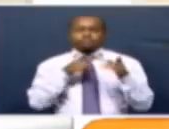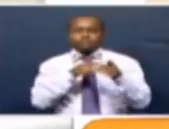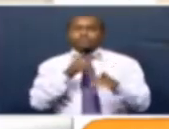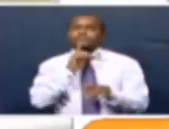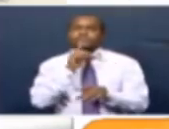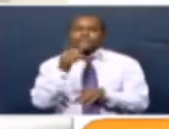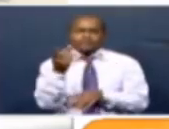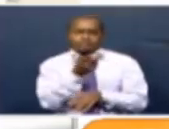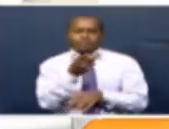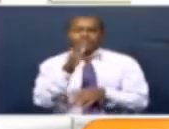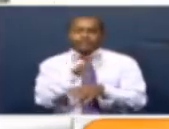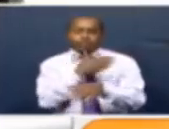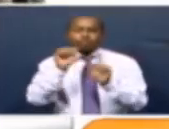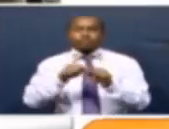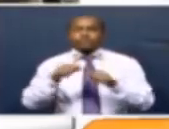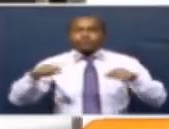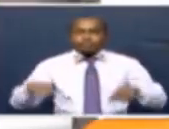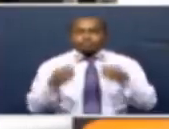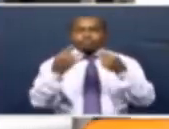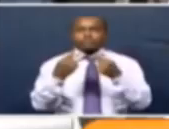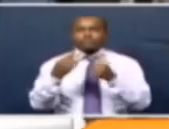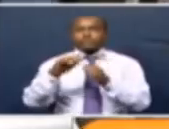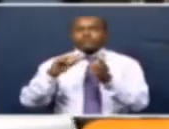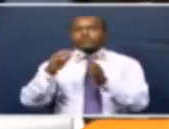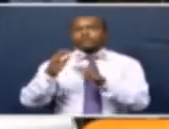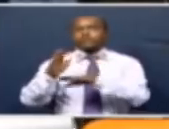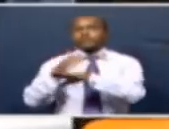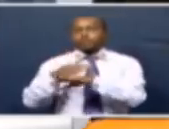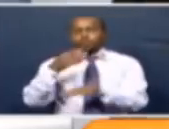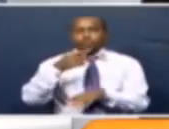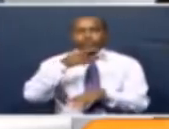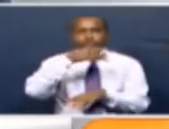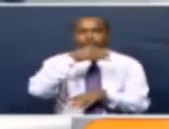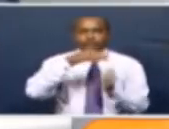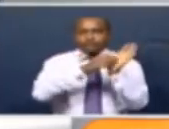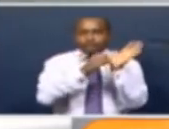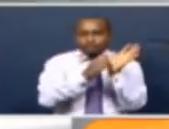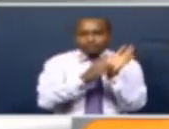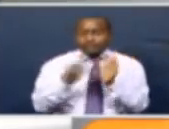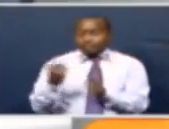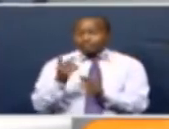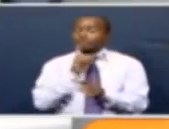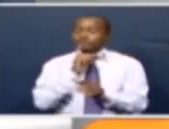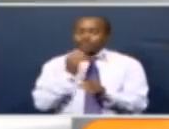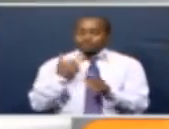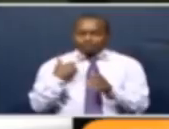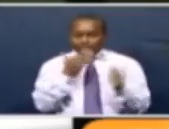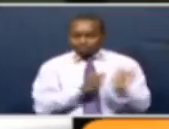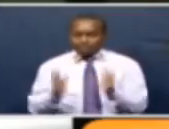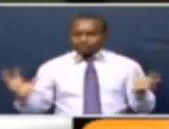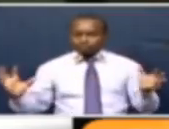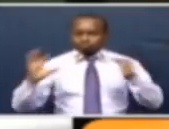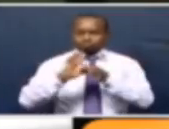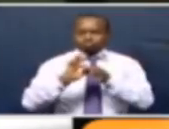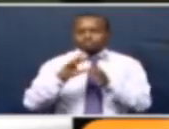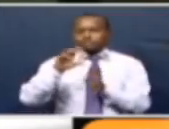song could inflame passions between the Kikuyu and Kamba communities. The two governors said they would institute measures to reconcile Kiambu